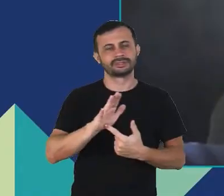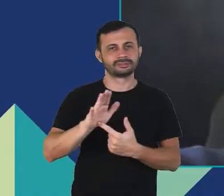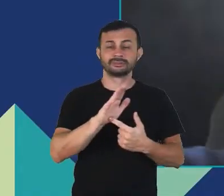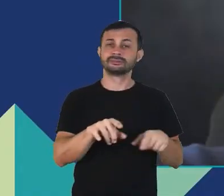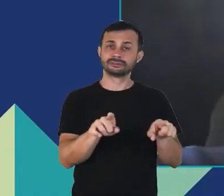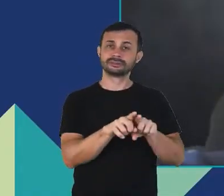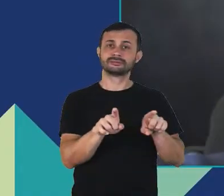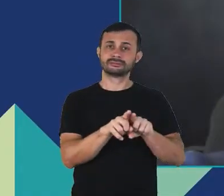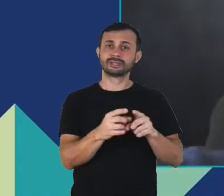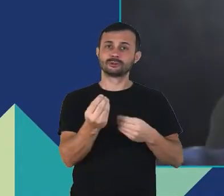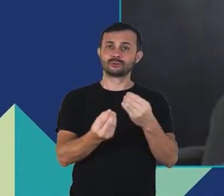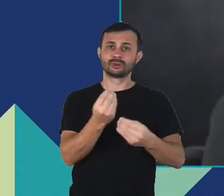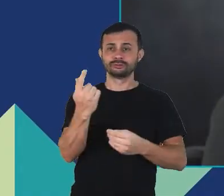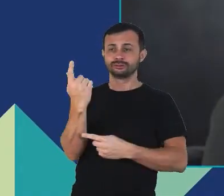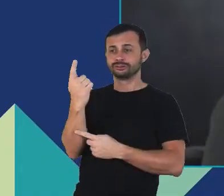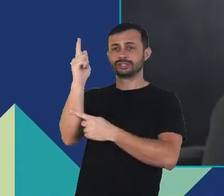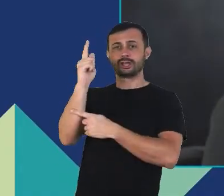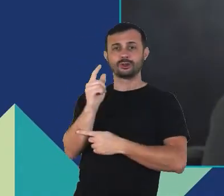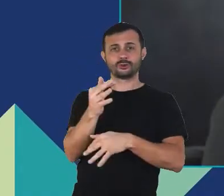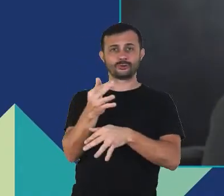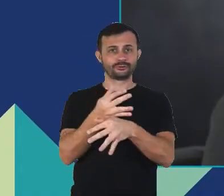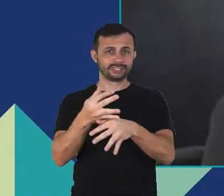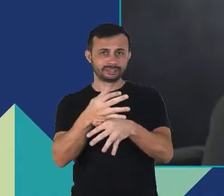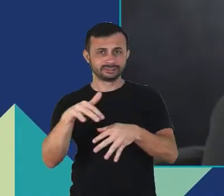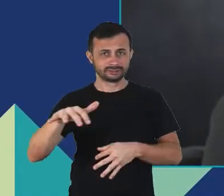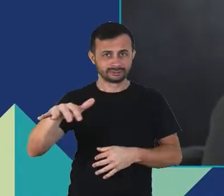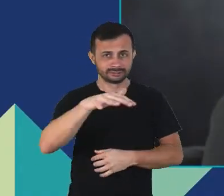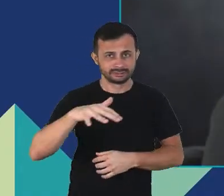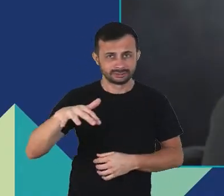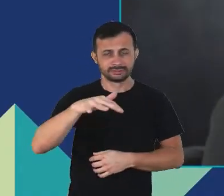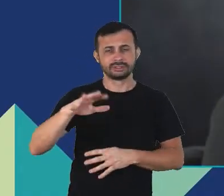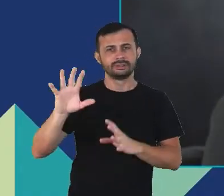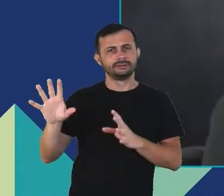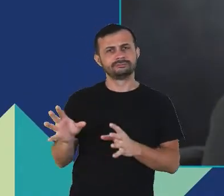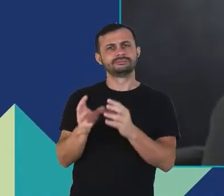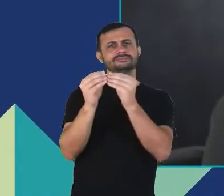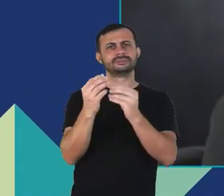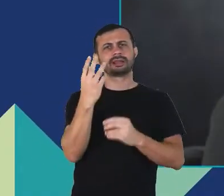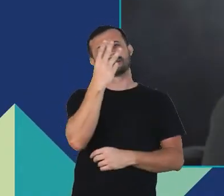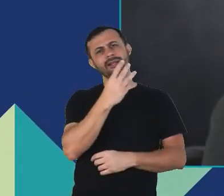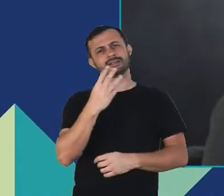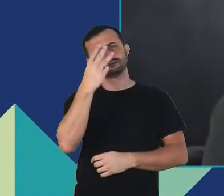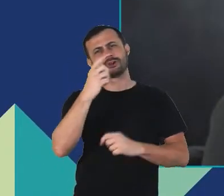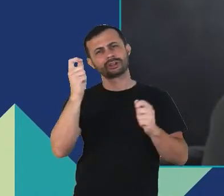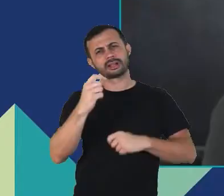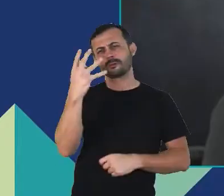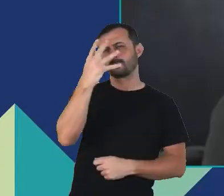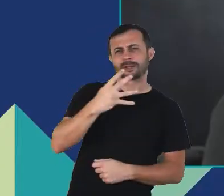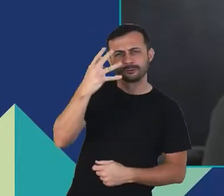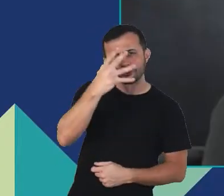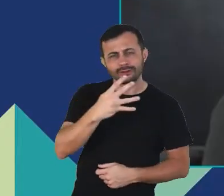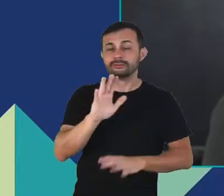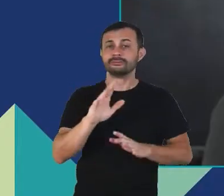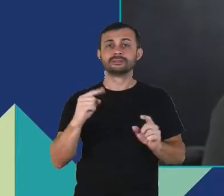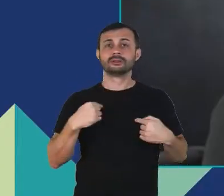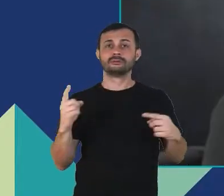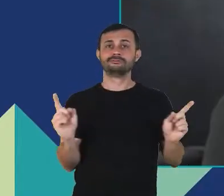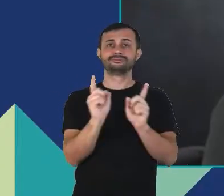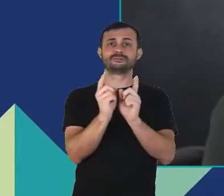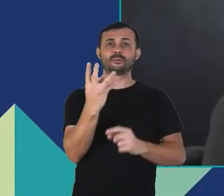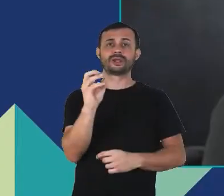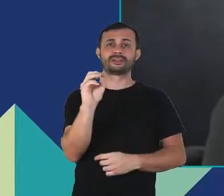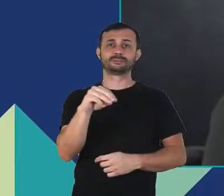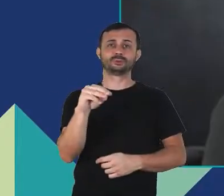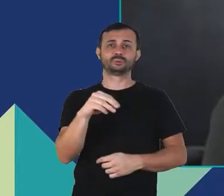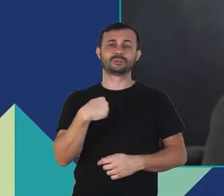geophysics in tailings dams for 3 hours, I think, or for a full day. So I had to choose some examples.